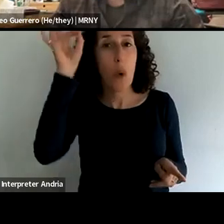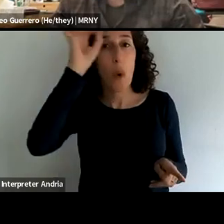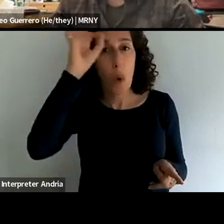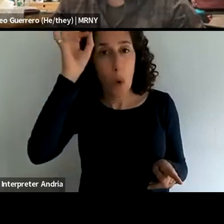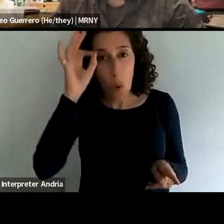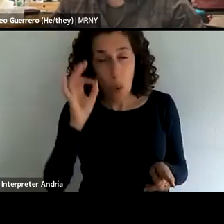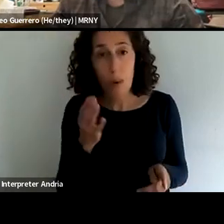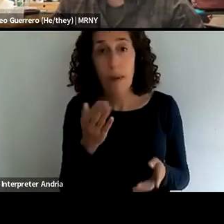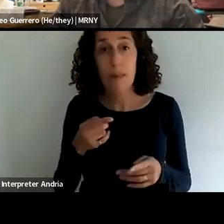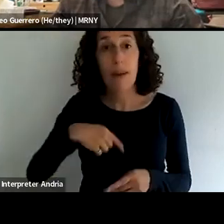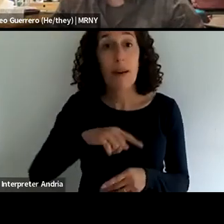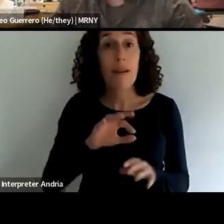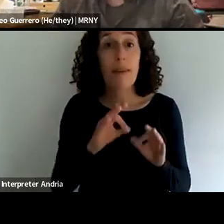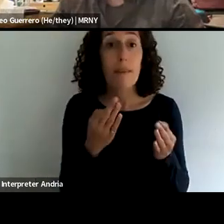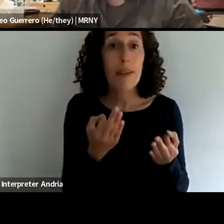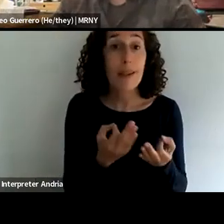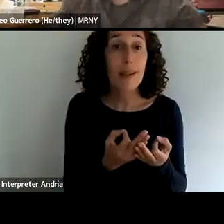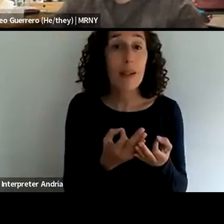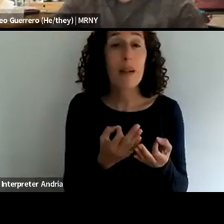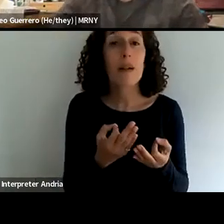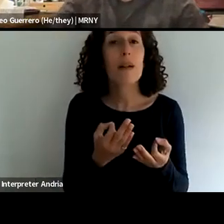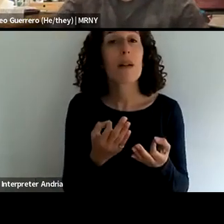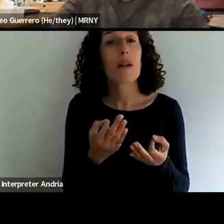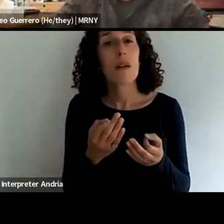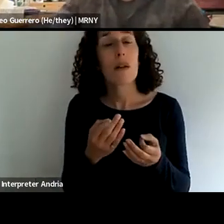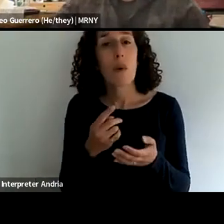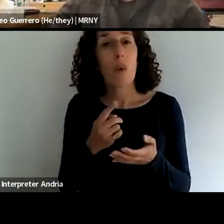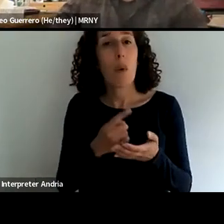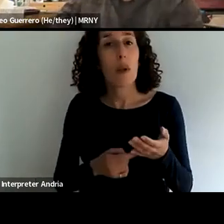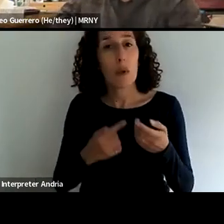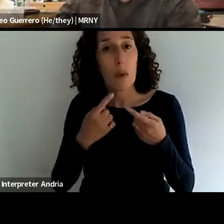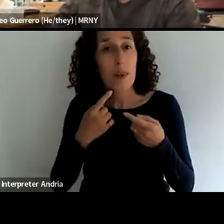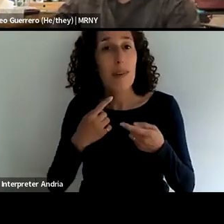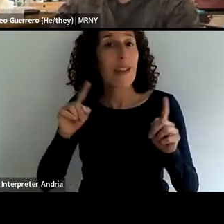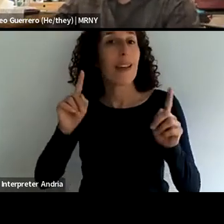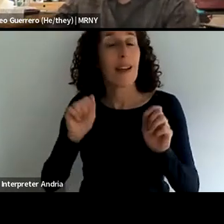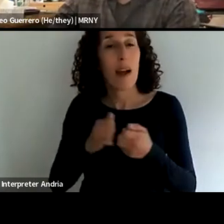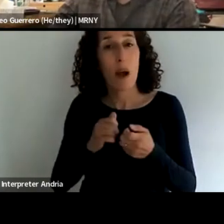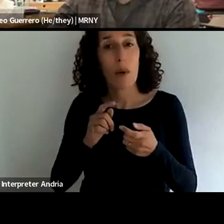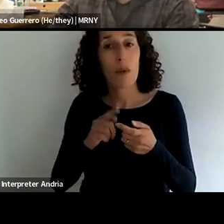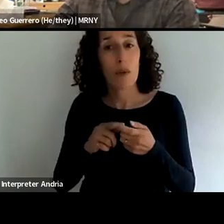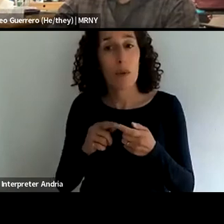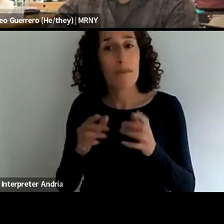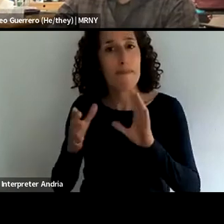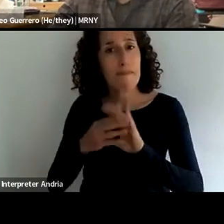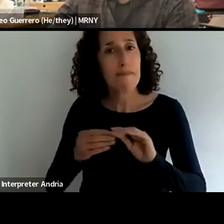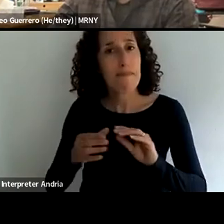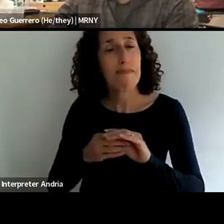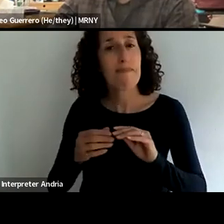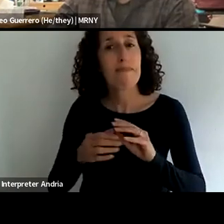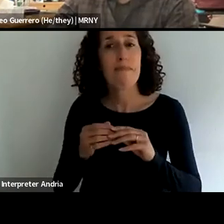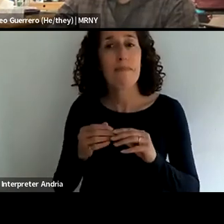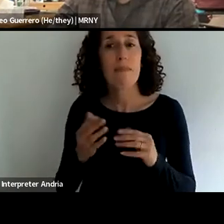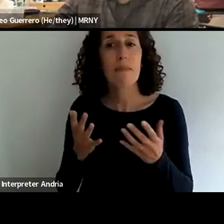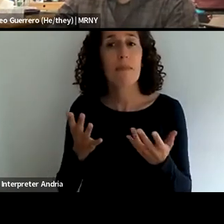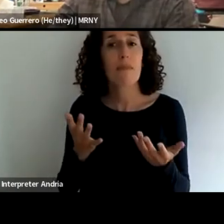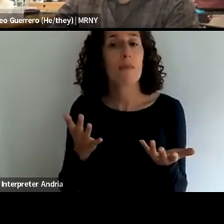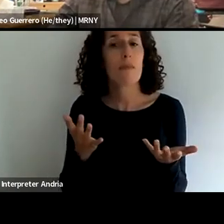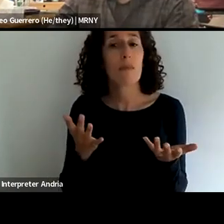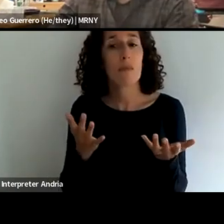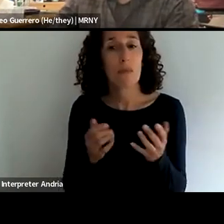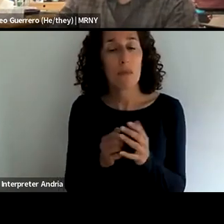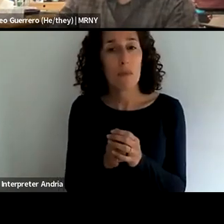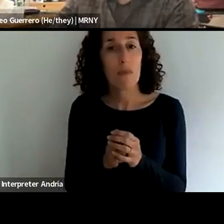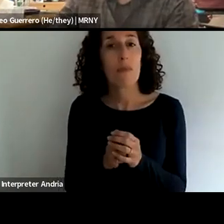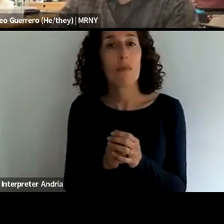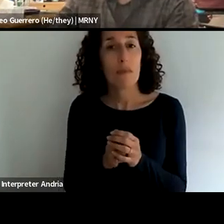of people who are trans. So it's kind of people who either don't know somebody or their only information comes from some kind